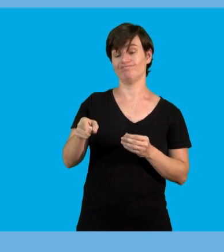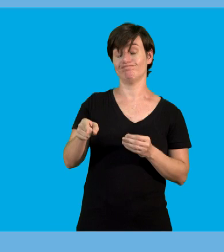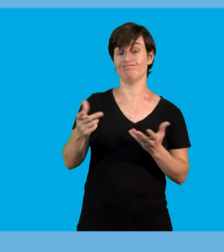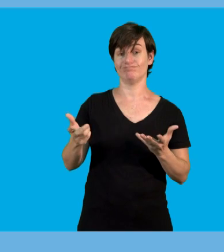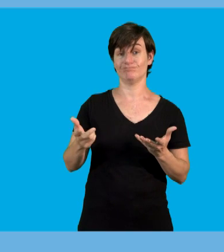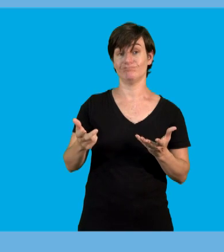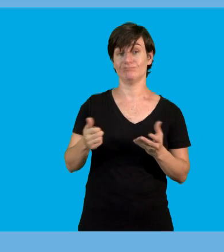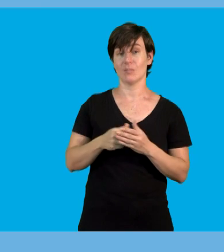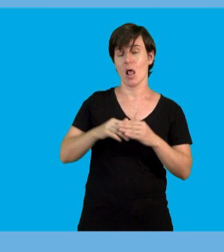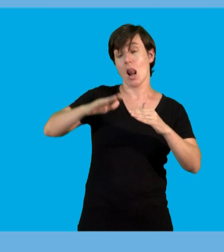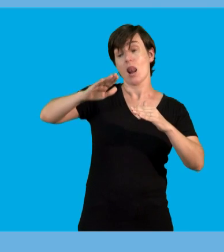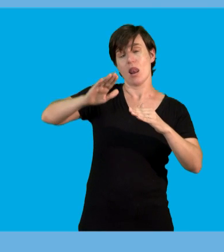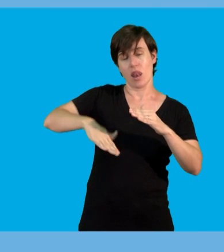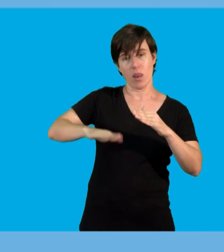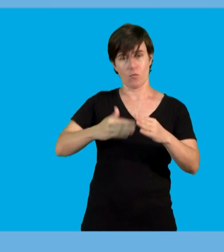low